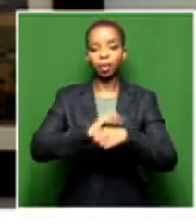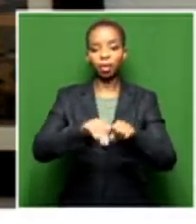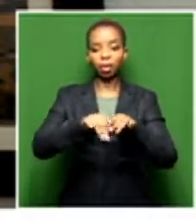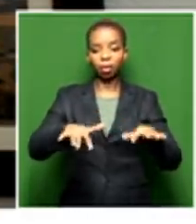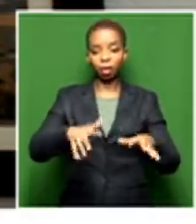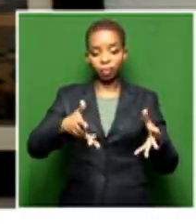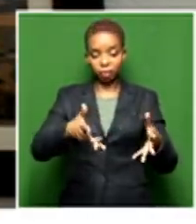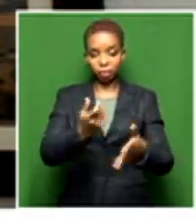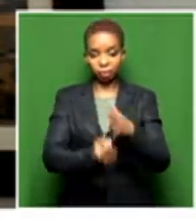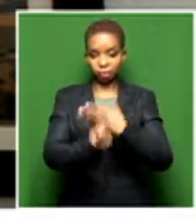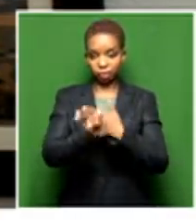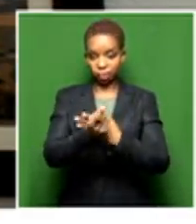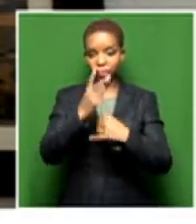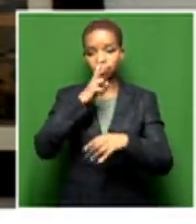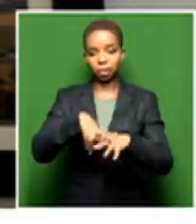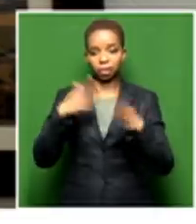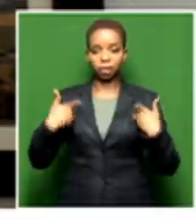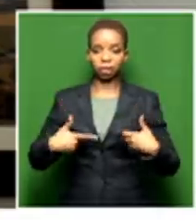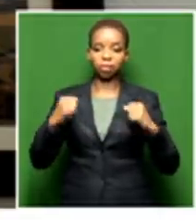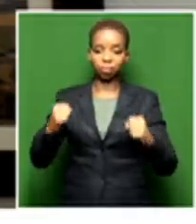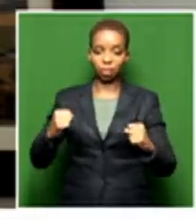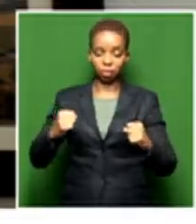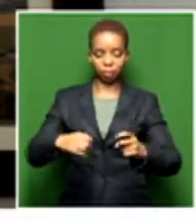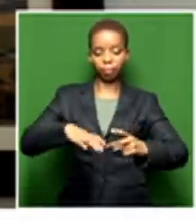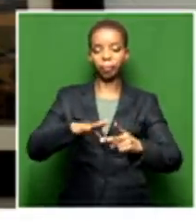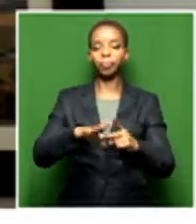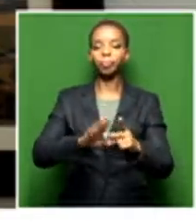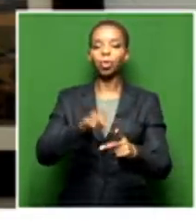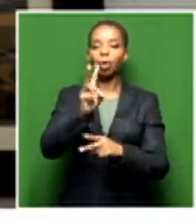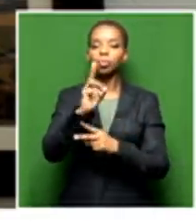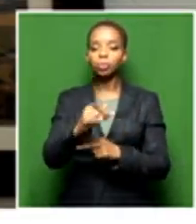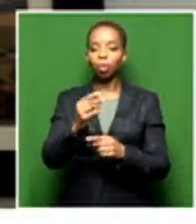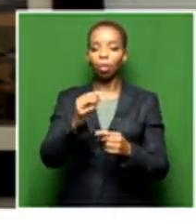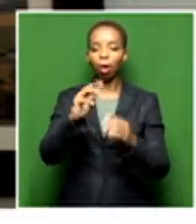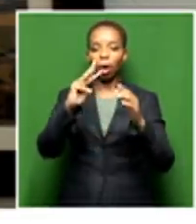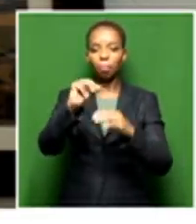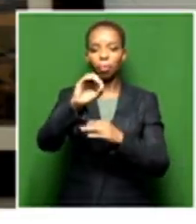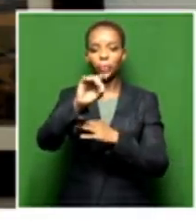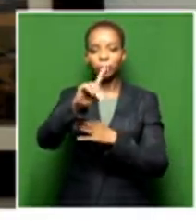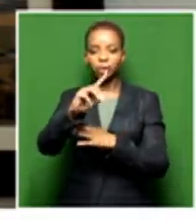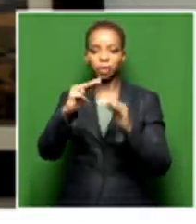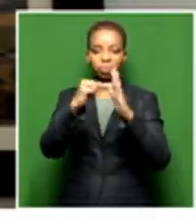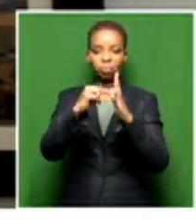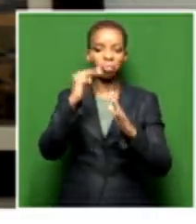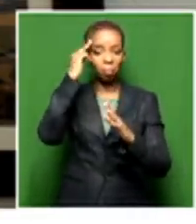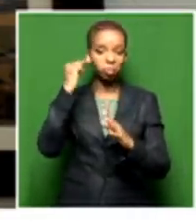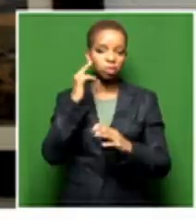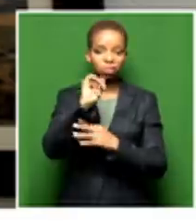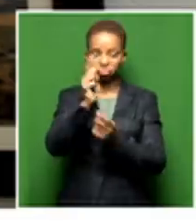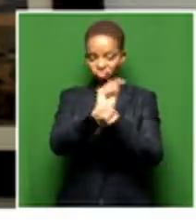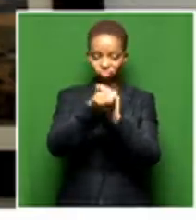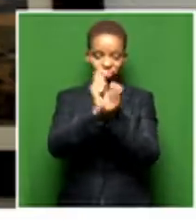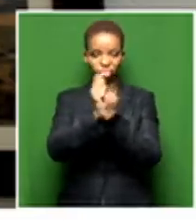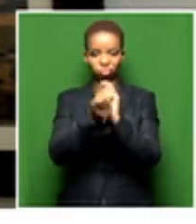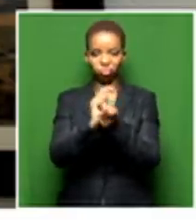around. You also find with lack of sleep, there's lots of mood swings occur the following day, and your